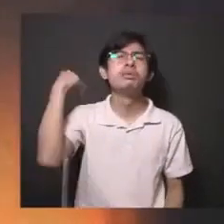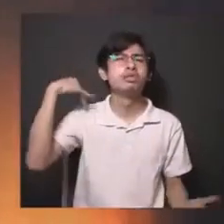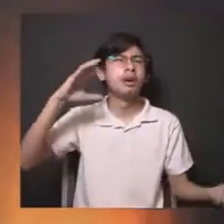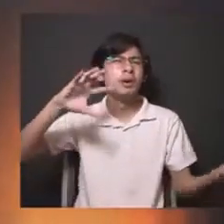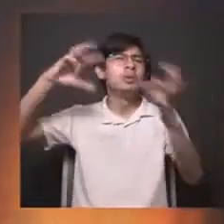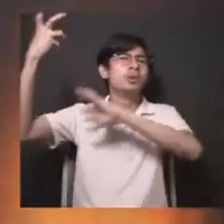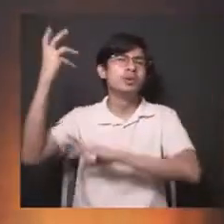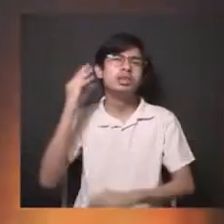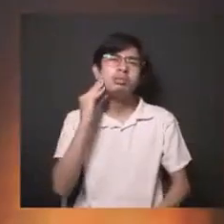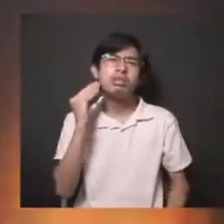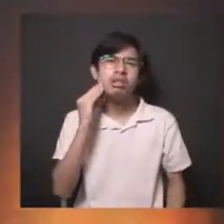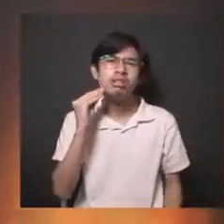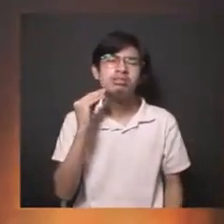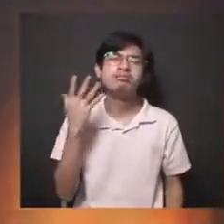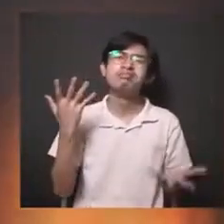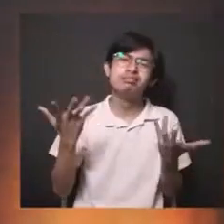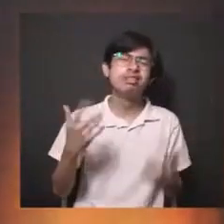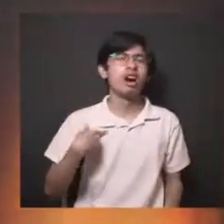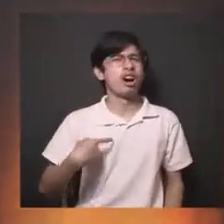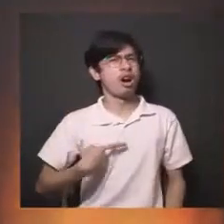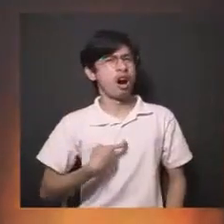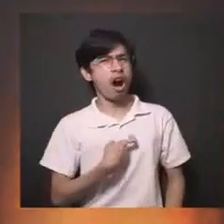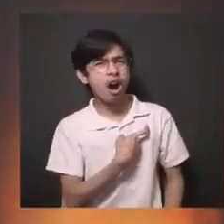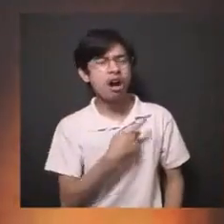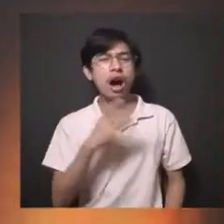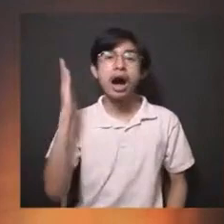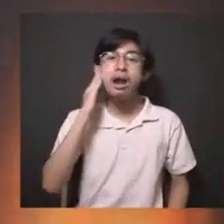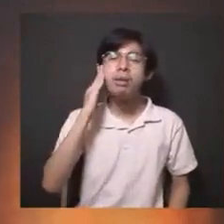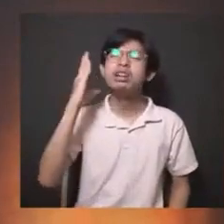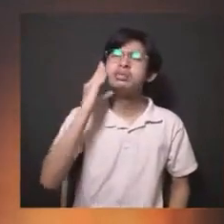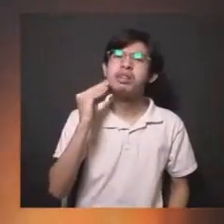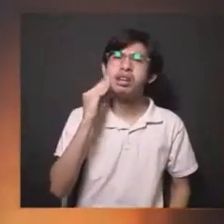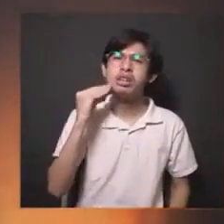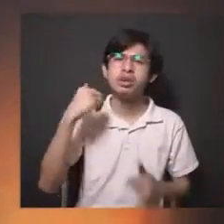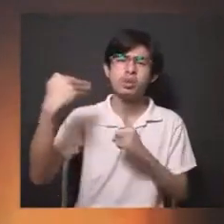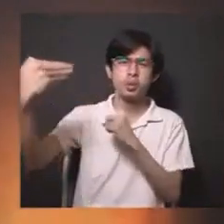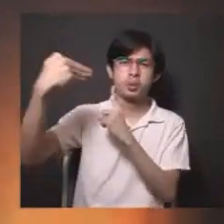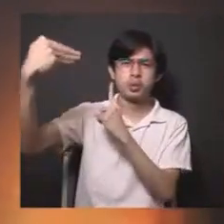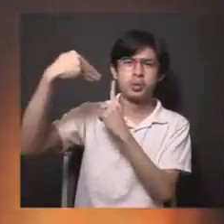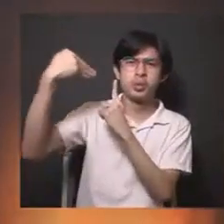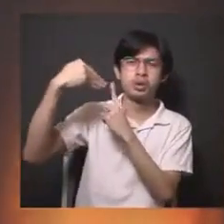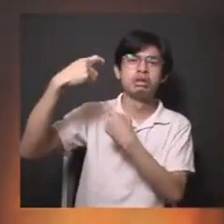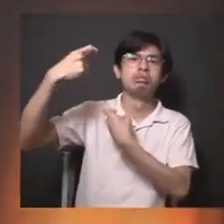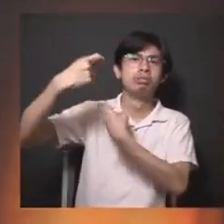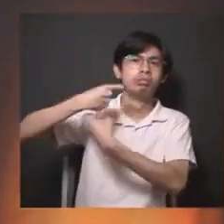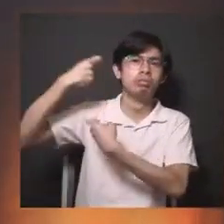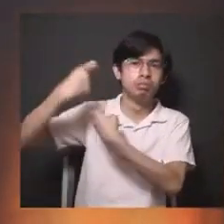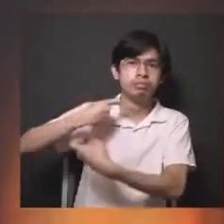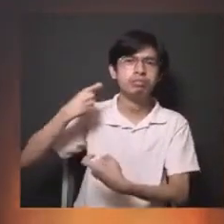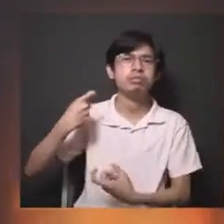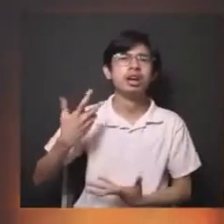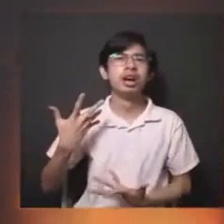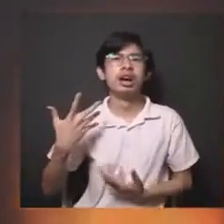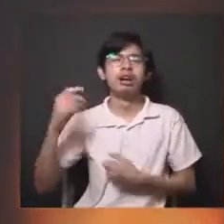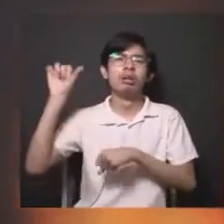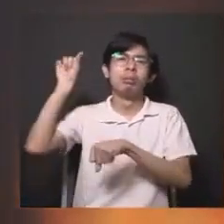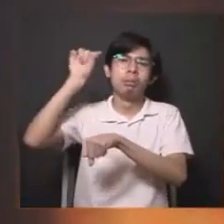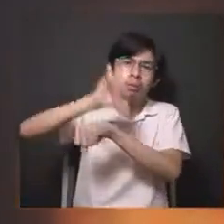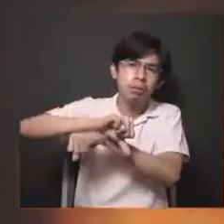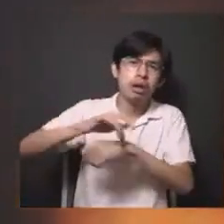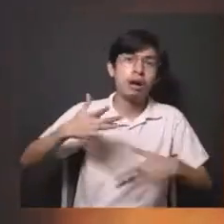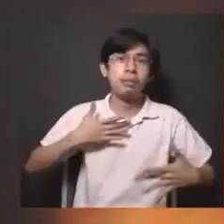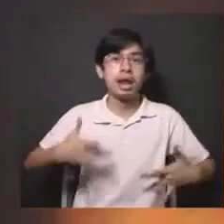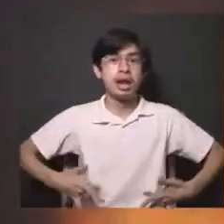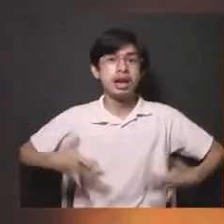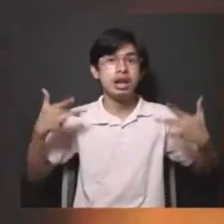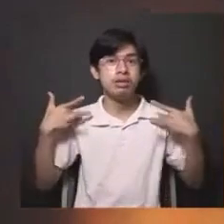what it feels like to be bullied by life. And so when I speak to people, I tell them, I'm just like